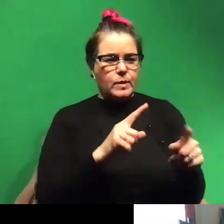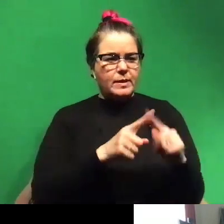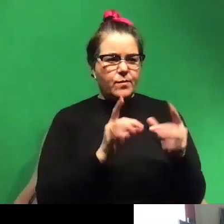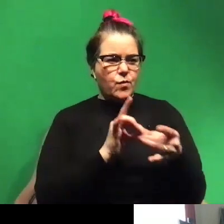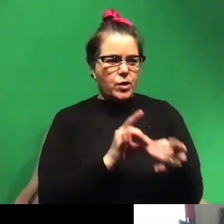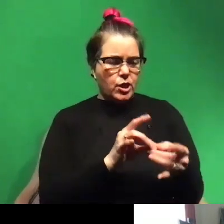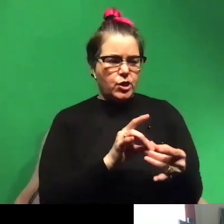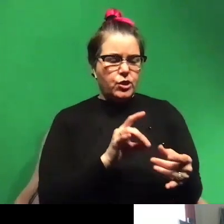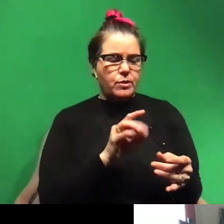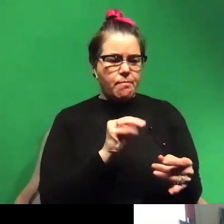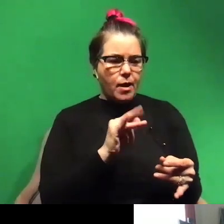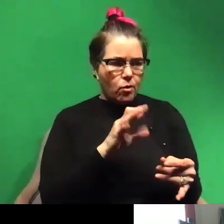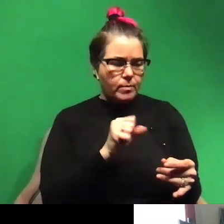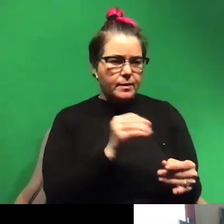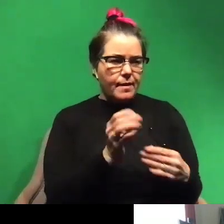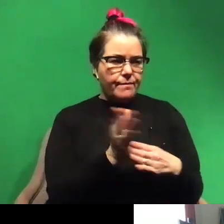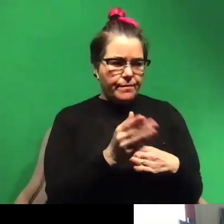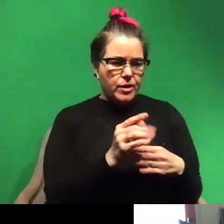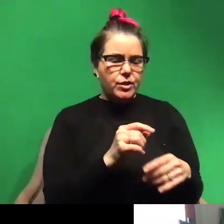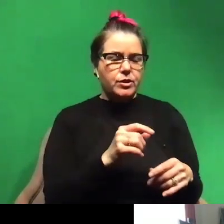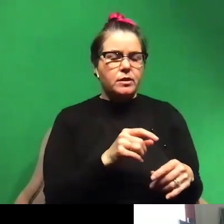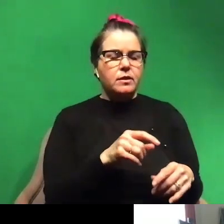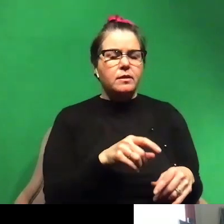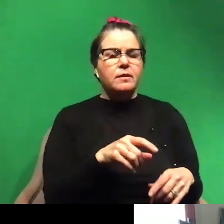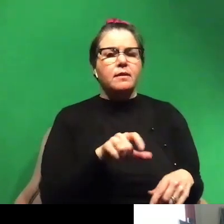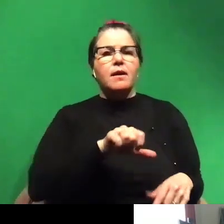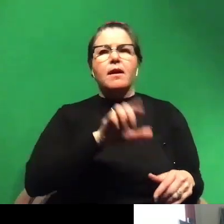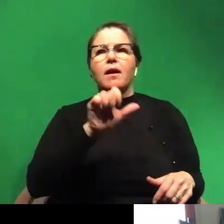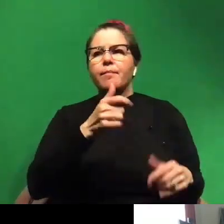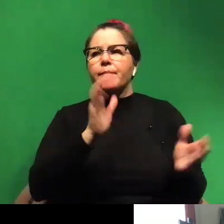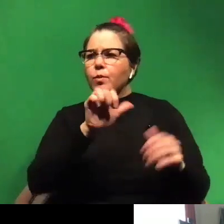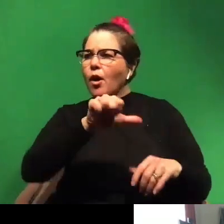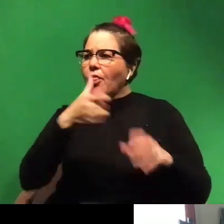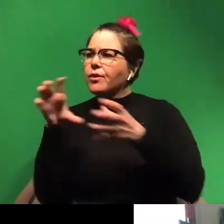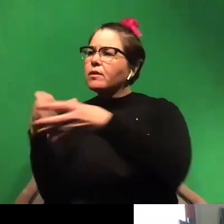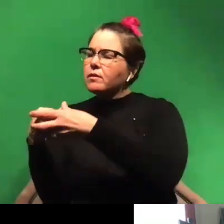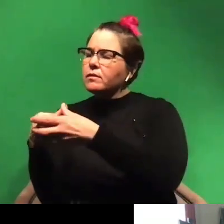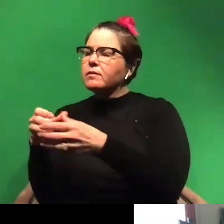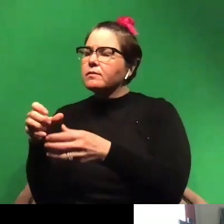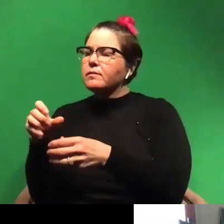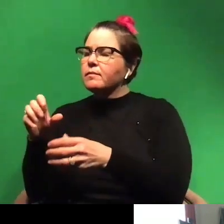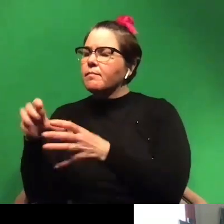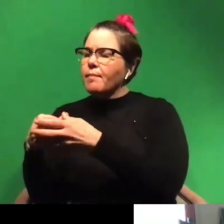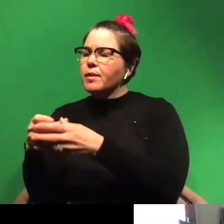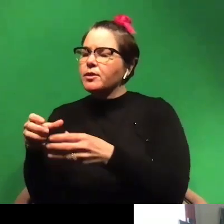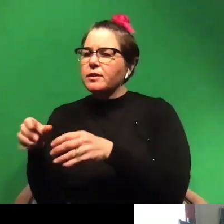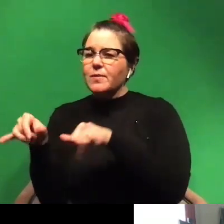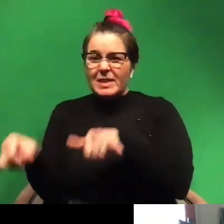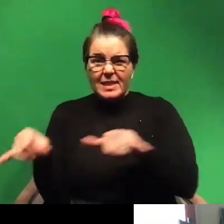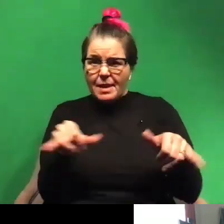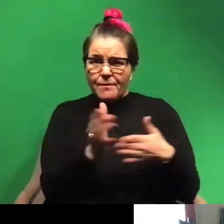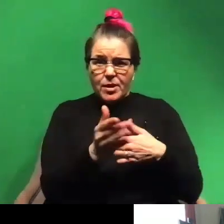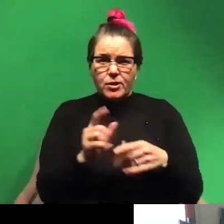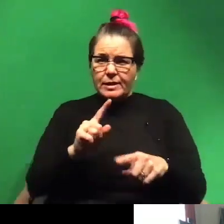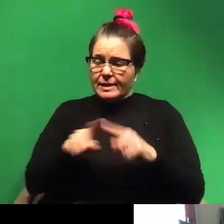between those microbes and those fish as fish from a different population. So even within a species,